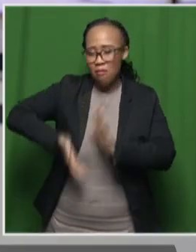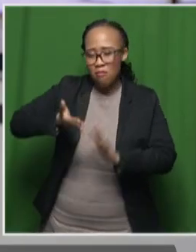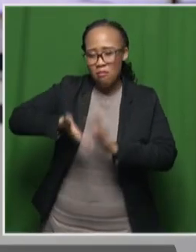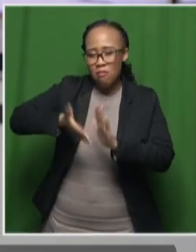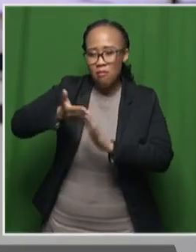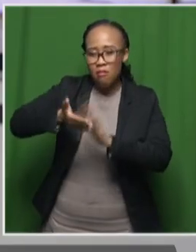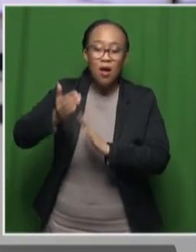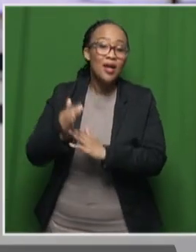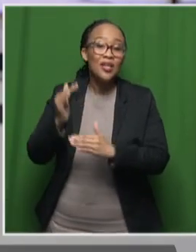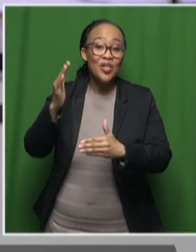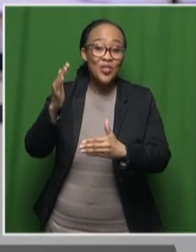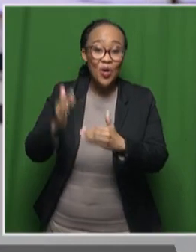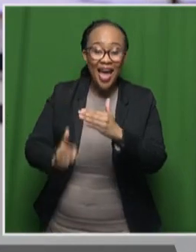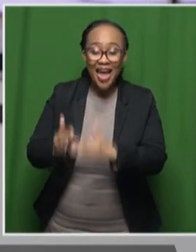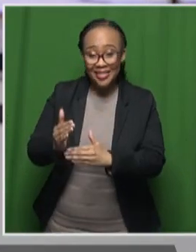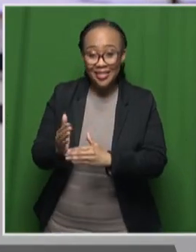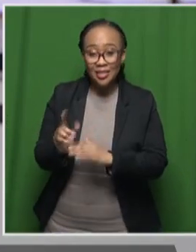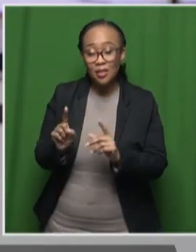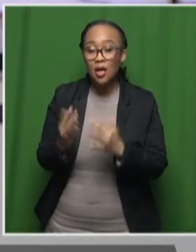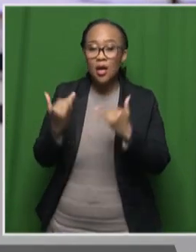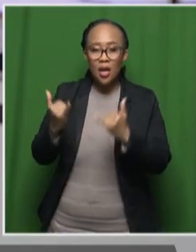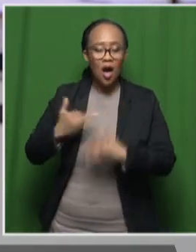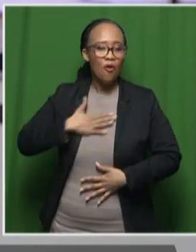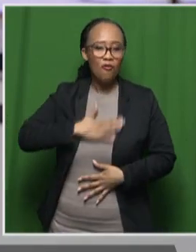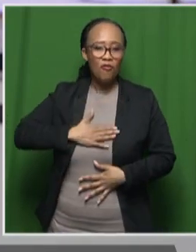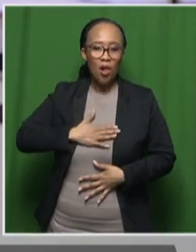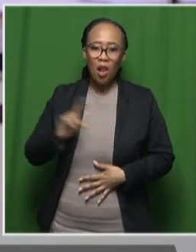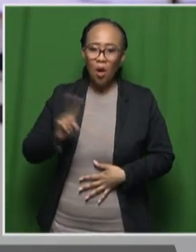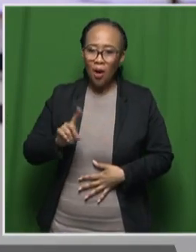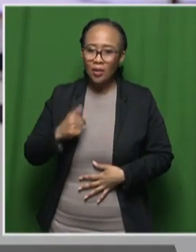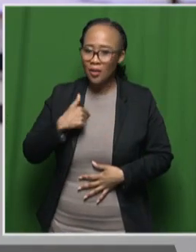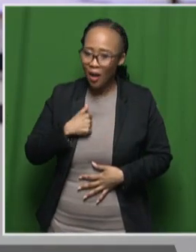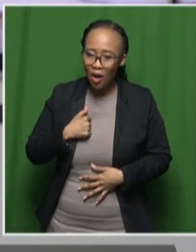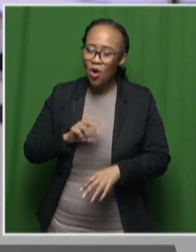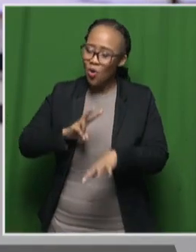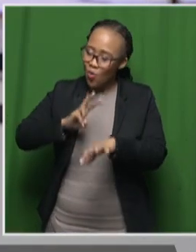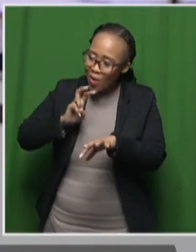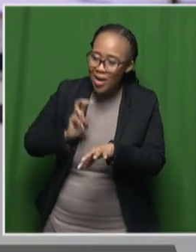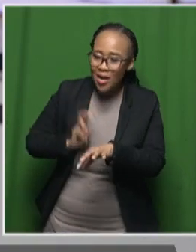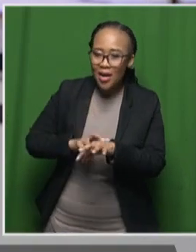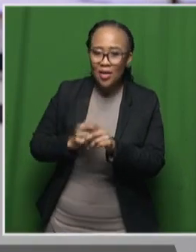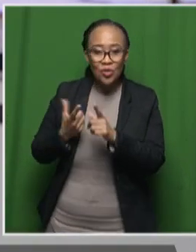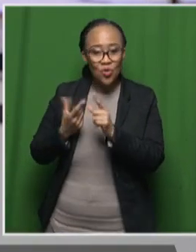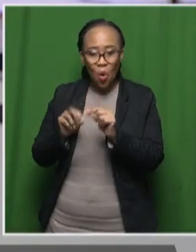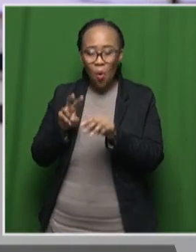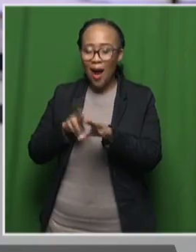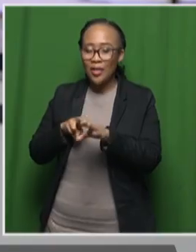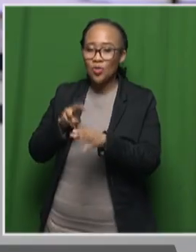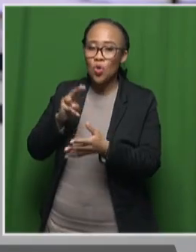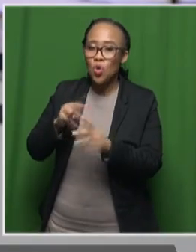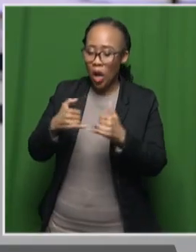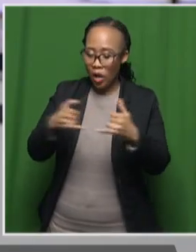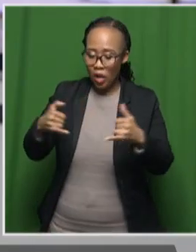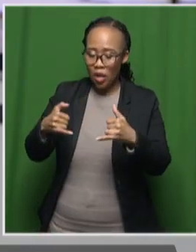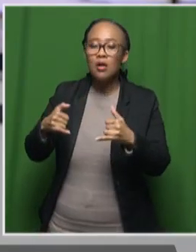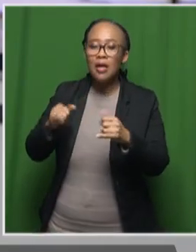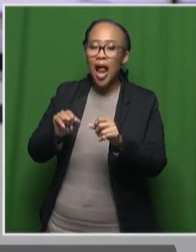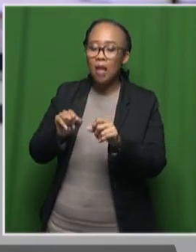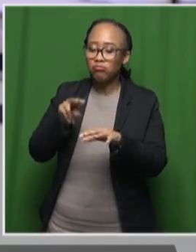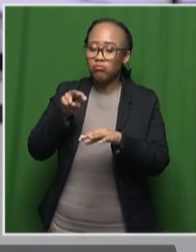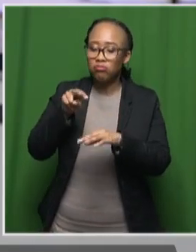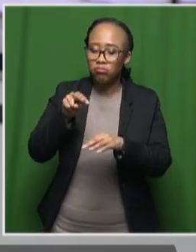press conference afterwards, Noah was saying he just felt like he had to lean, and exactly what he did. If he hadn't leant, he would have got silver. And, you